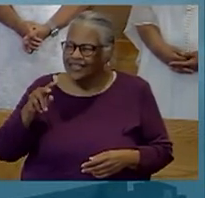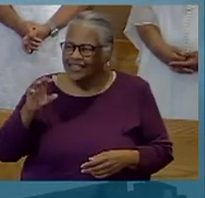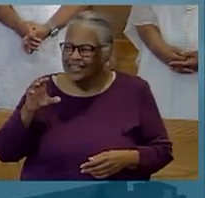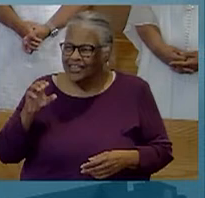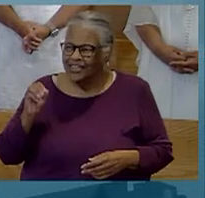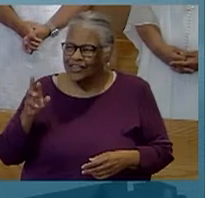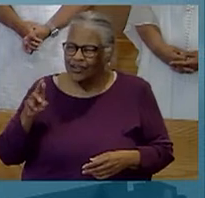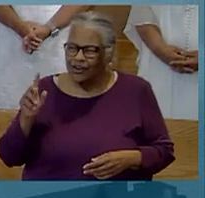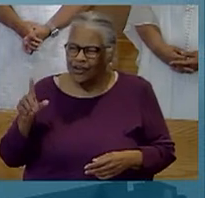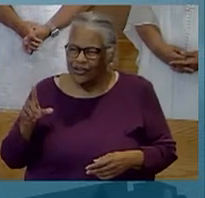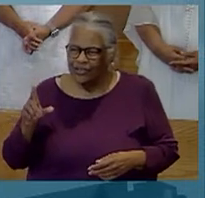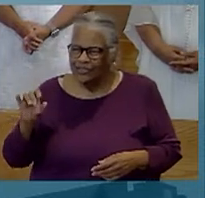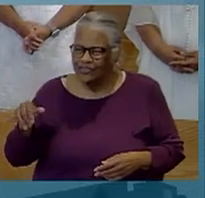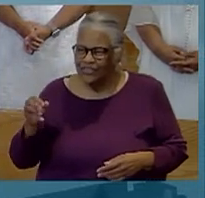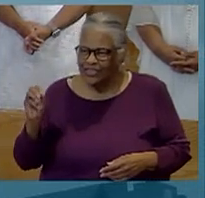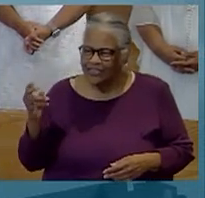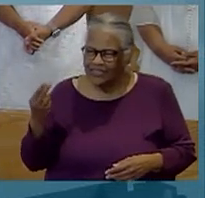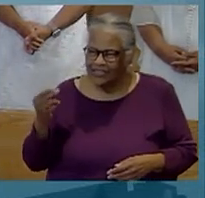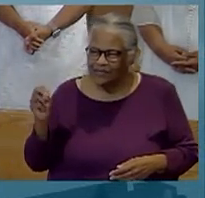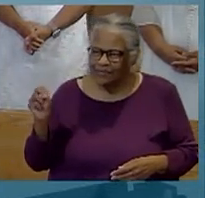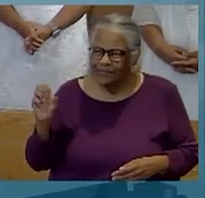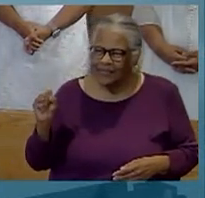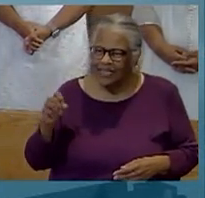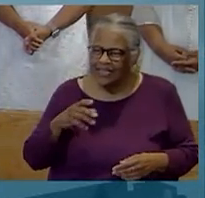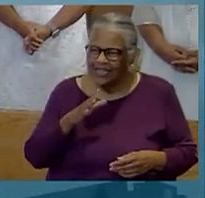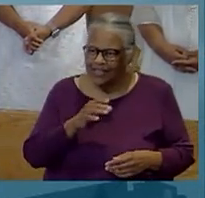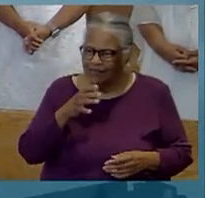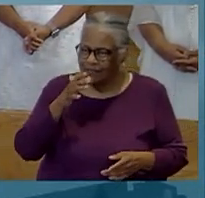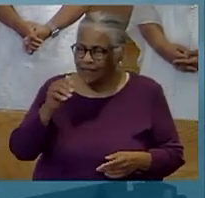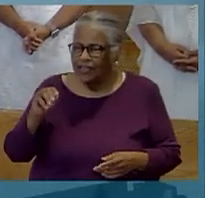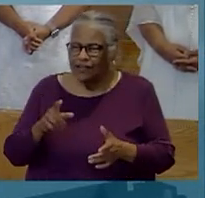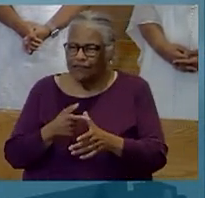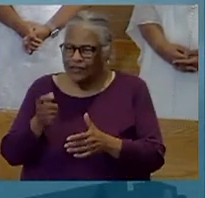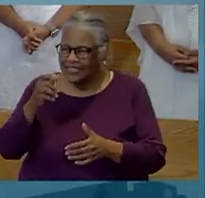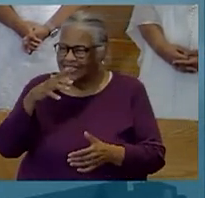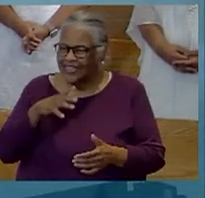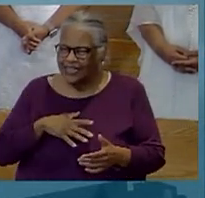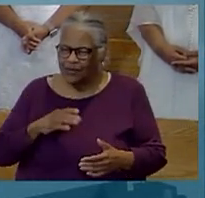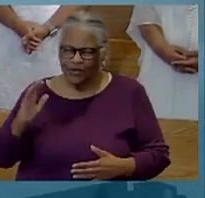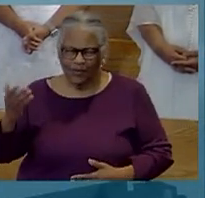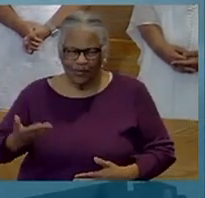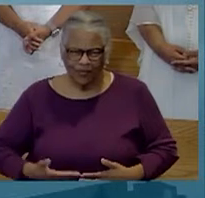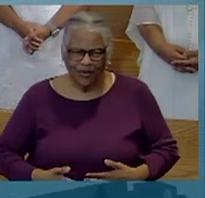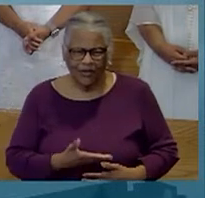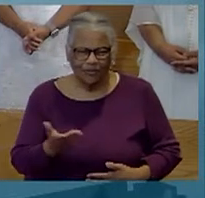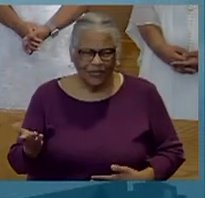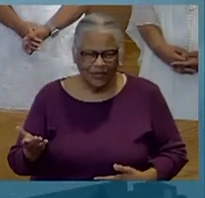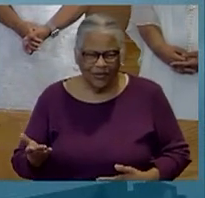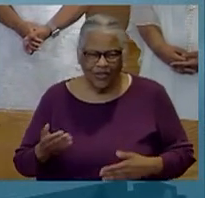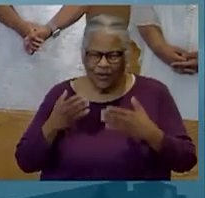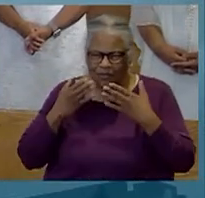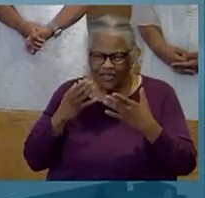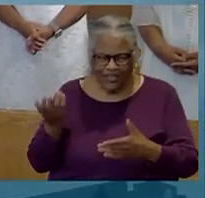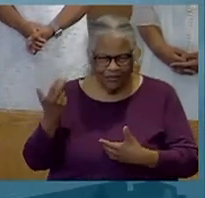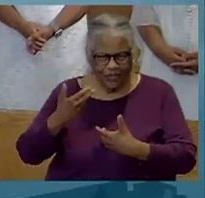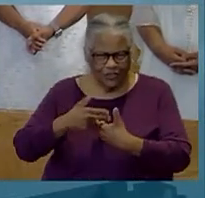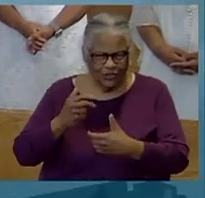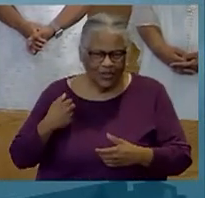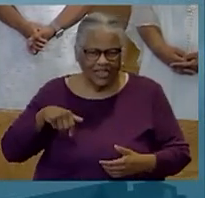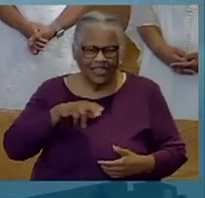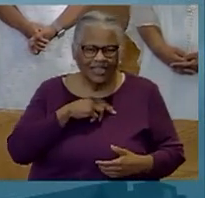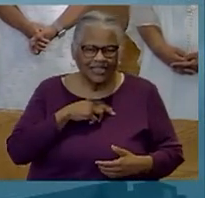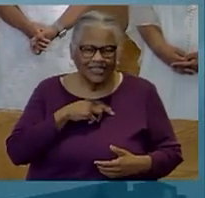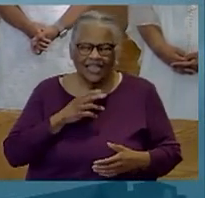Pleasant Baptist Church family, we welcome you. And we thank you for joining us as we worship the